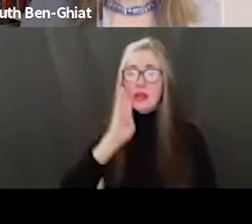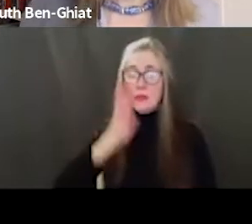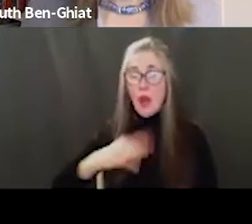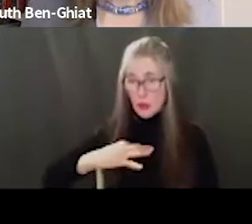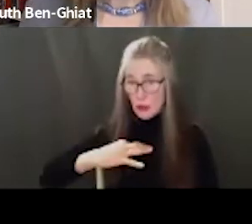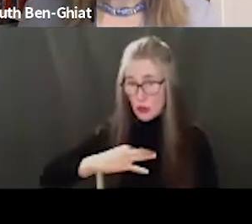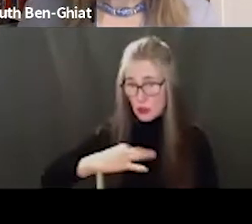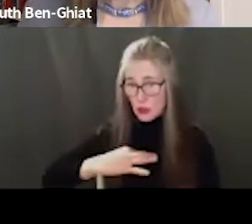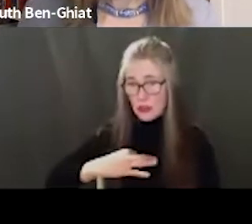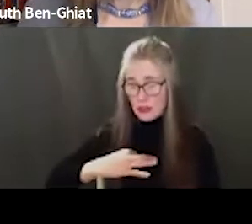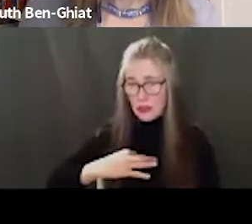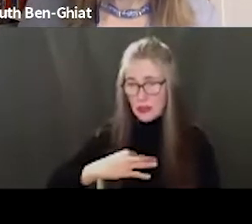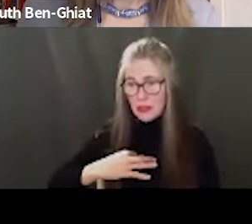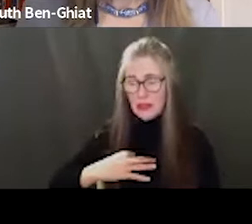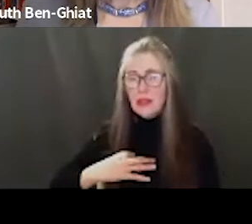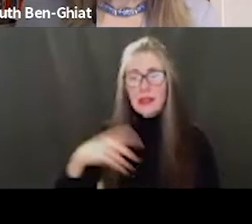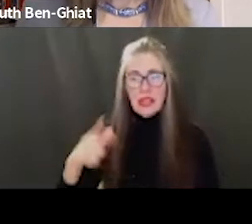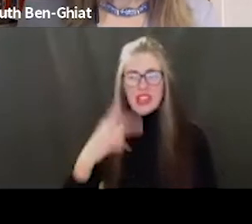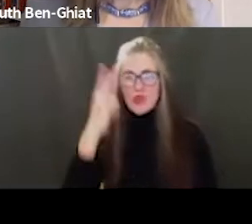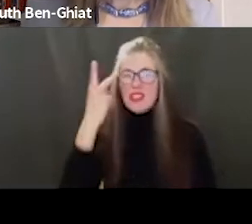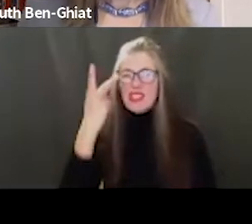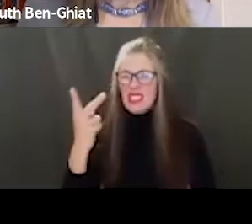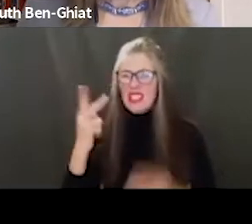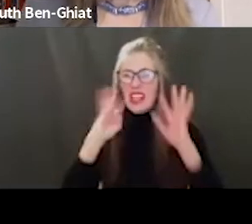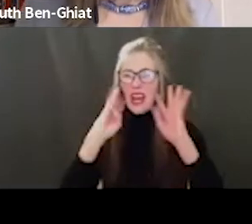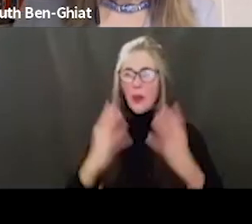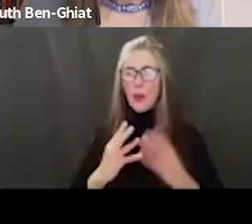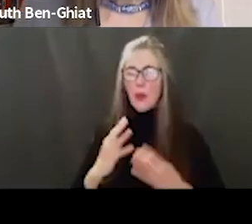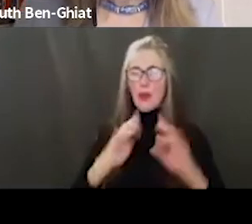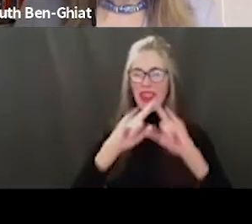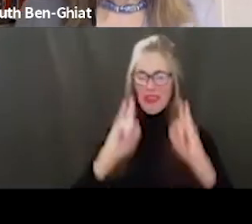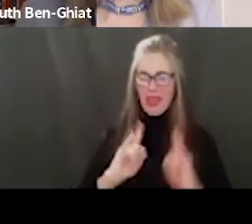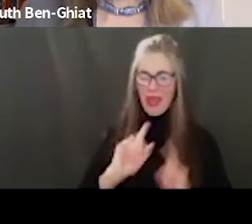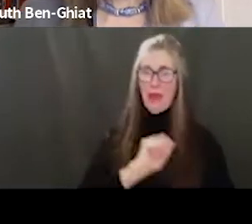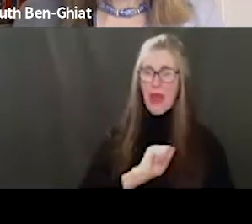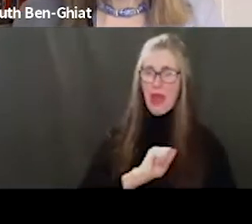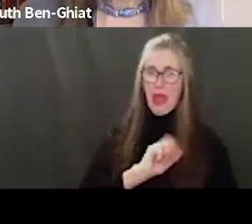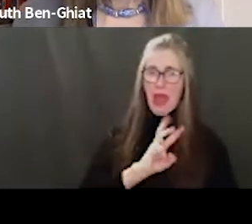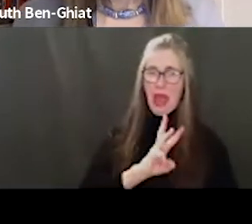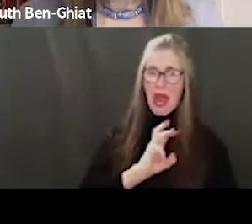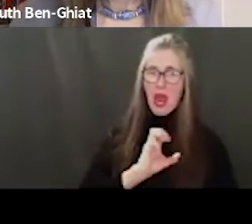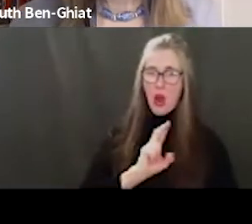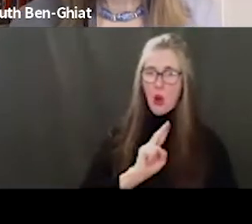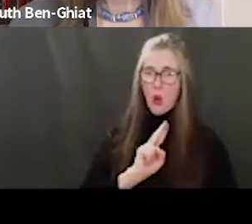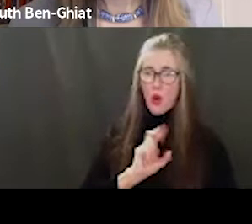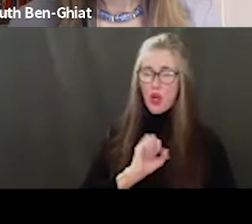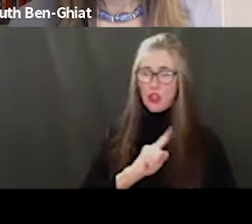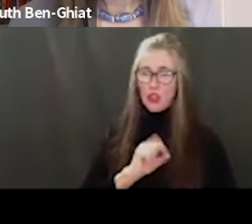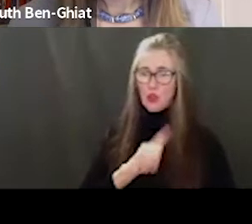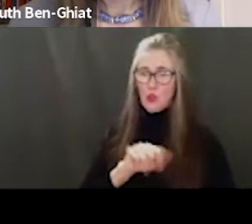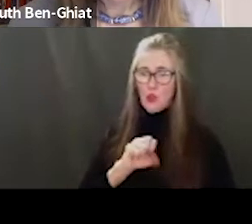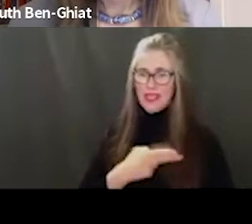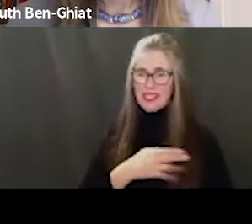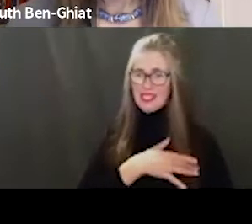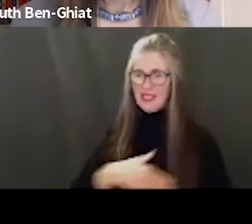probably before, with the Camp Auschwitz, just to make the link clear. And one thing I want to stress is how important these